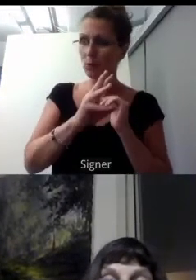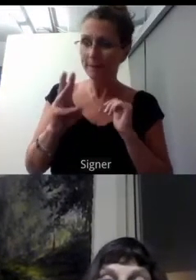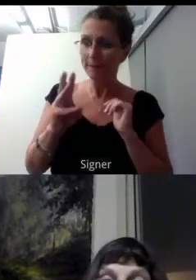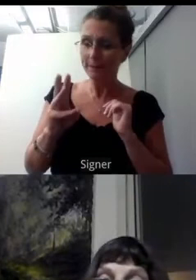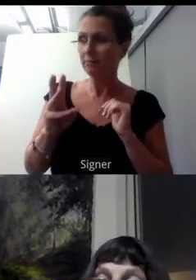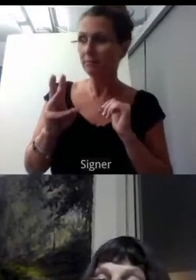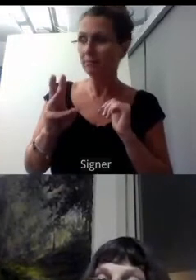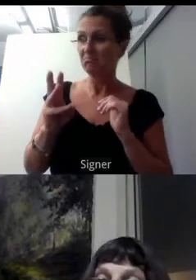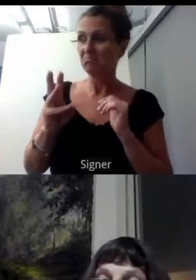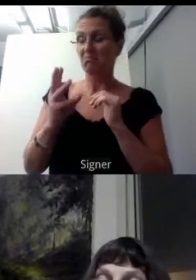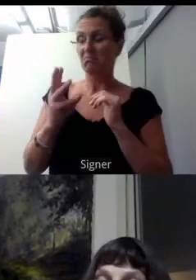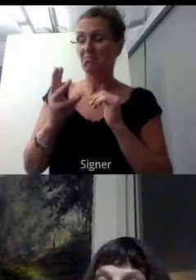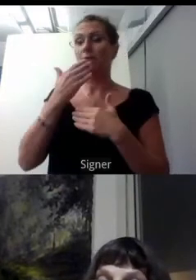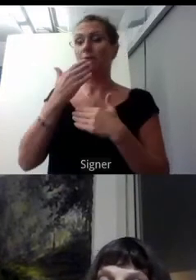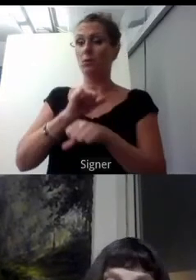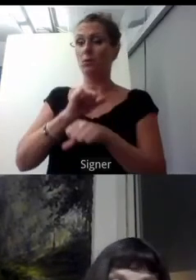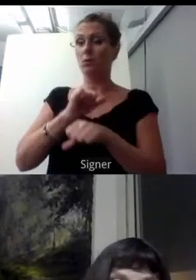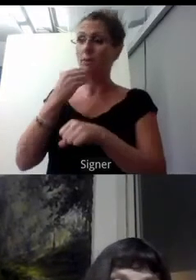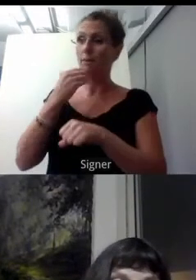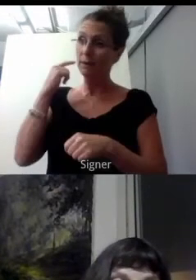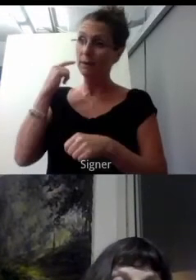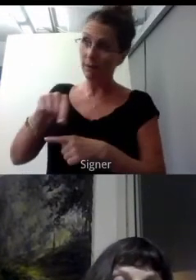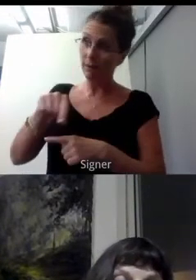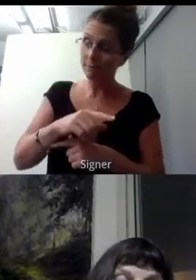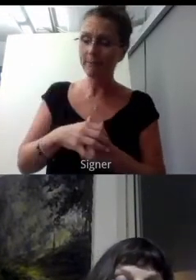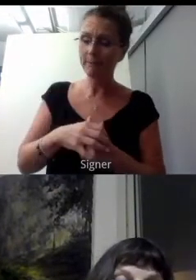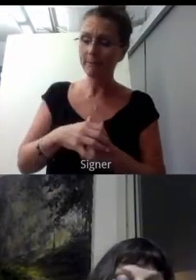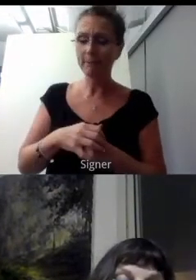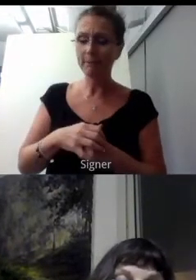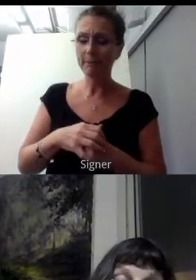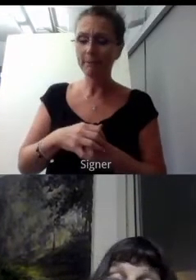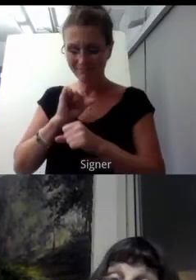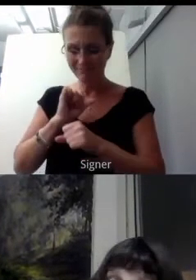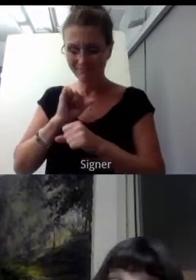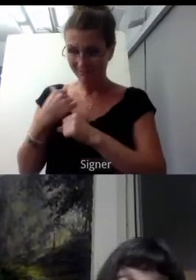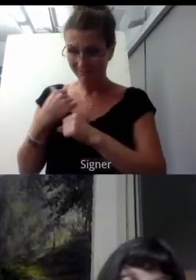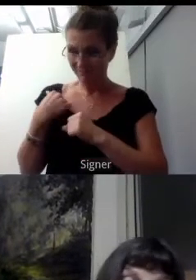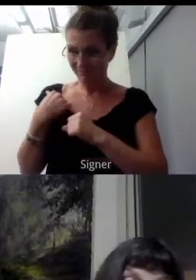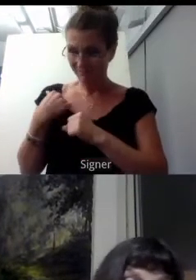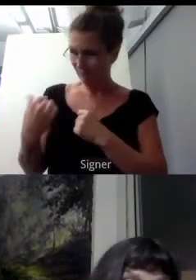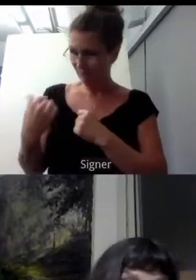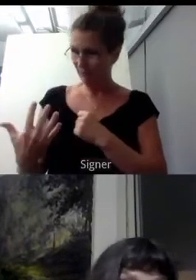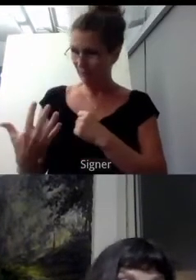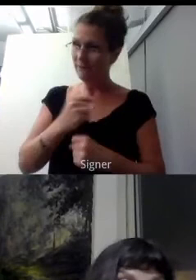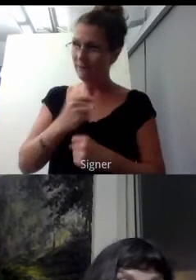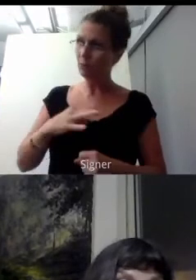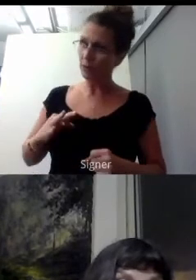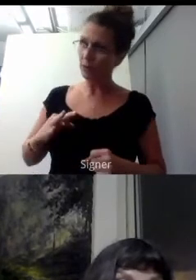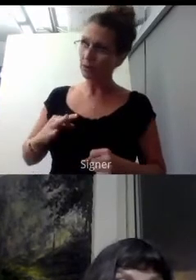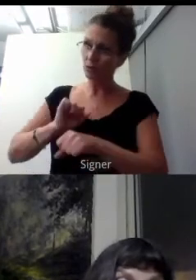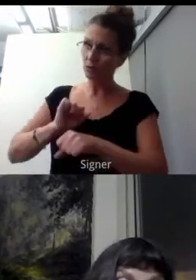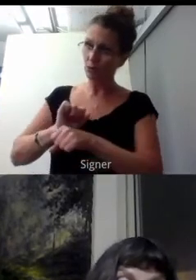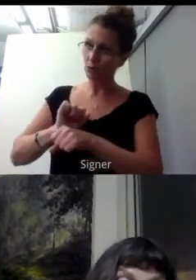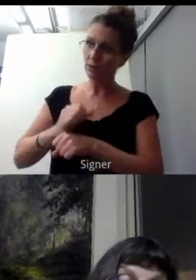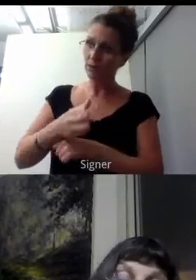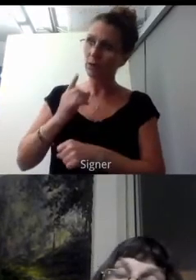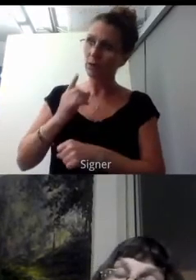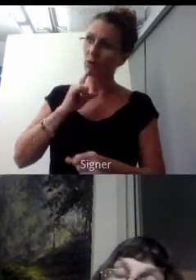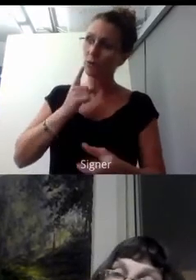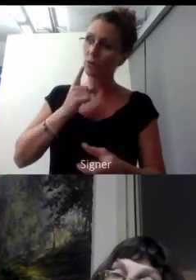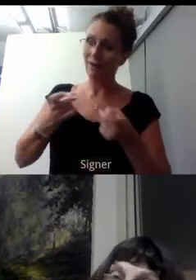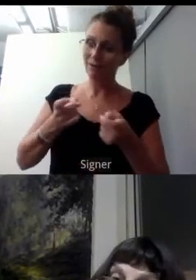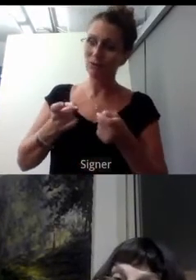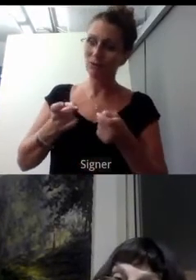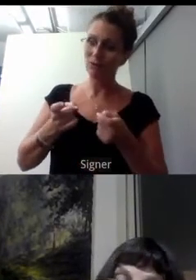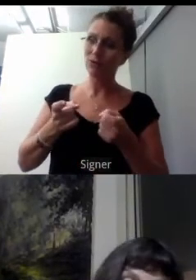Actually, we have 5 employees handling accessibility inquiries. and they represent them if